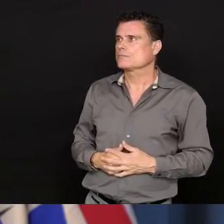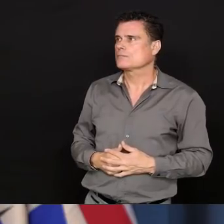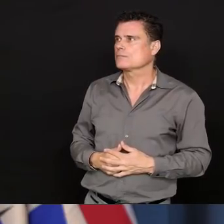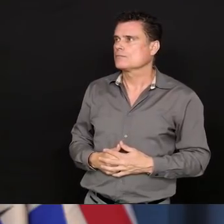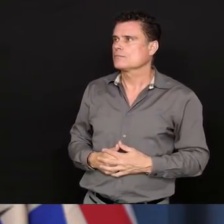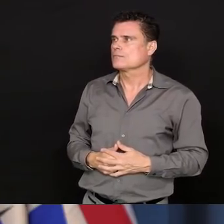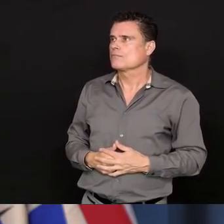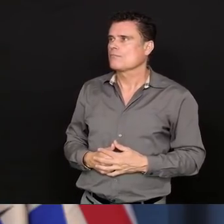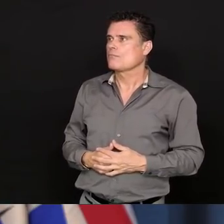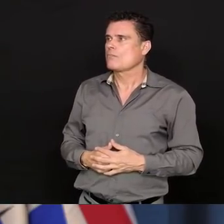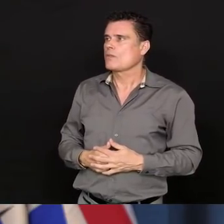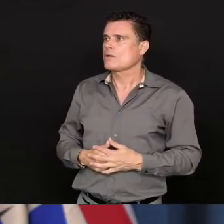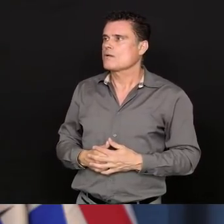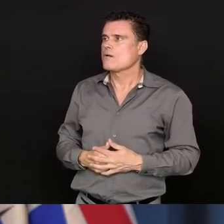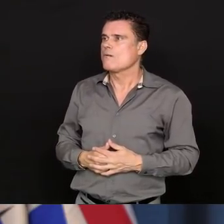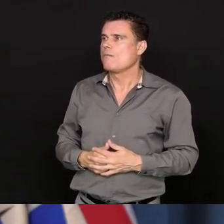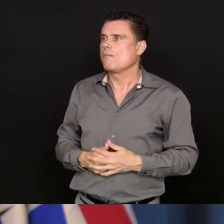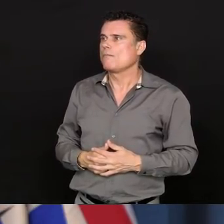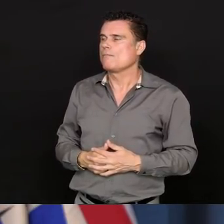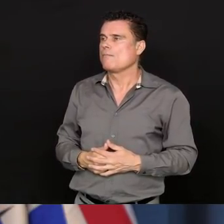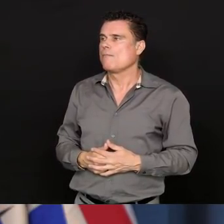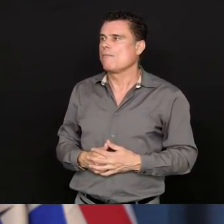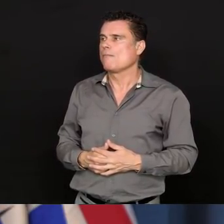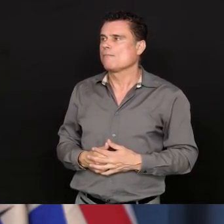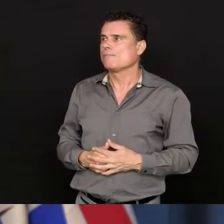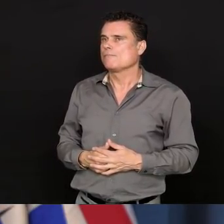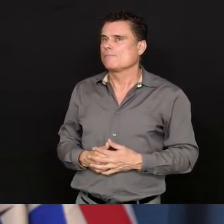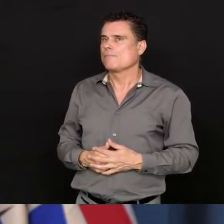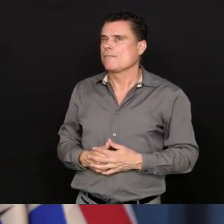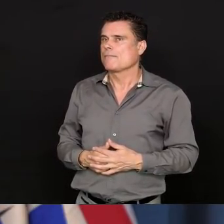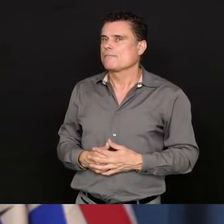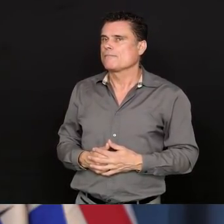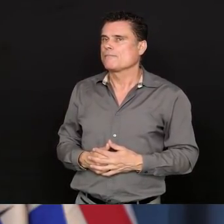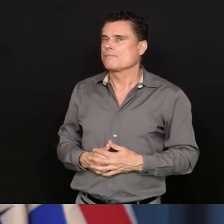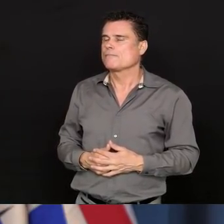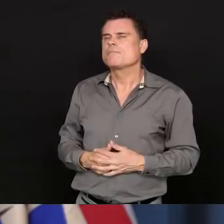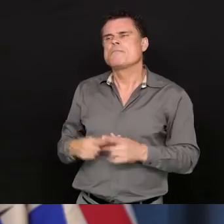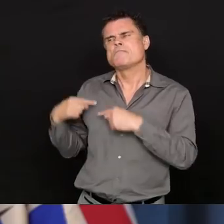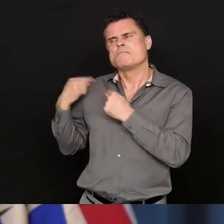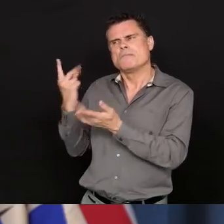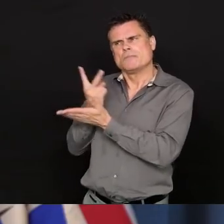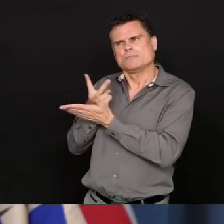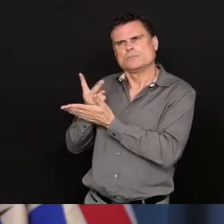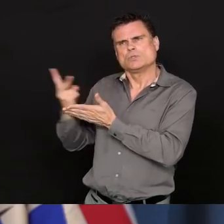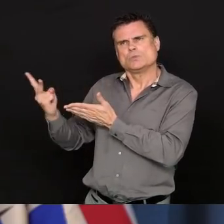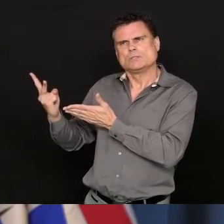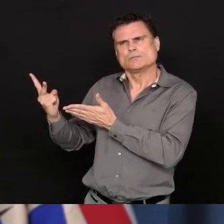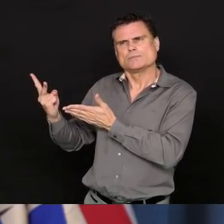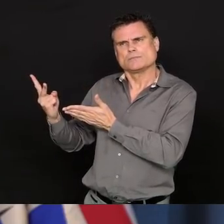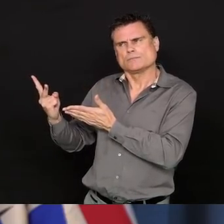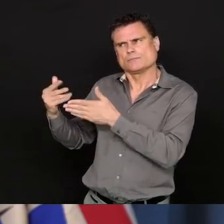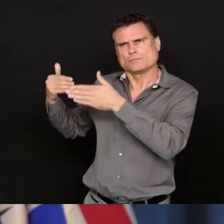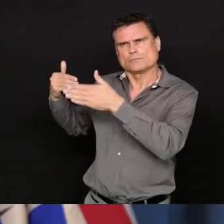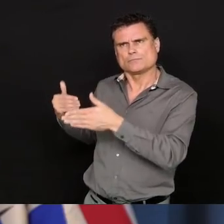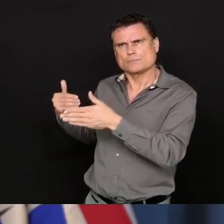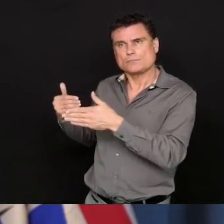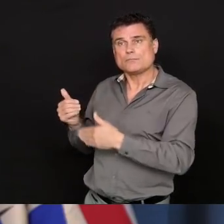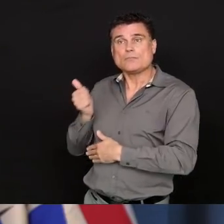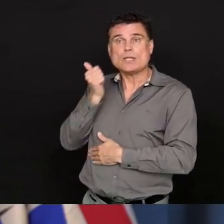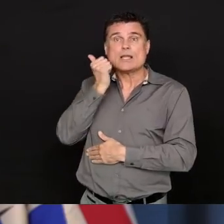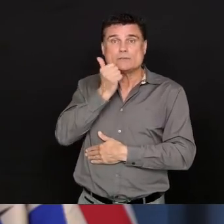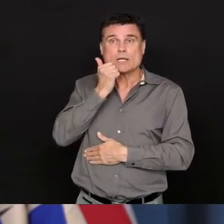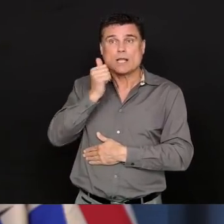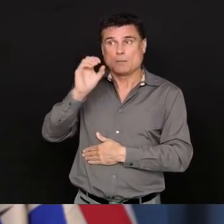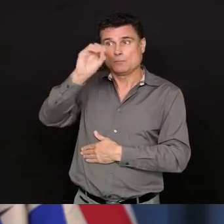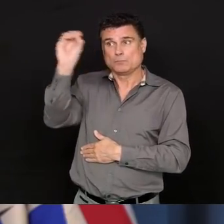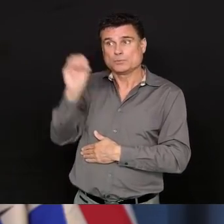Percentage increase over the last couple of weeks has been declining. I make it about 2% now. Today's hike, 29 new cases.